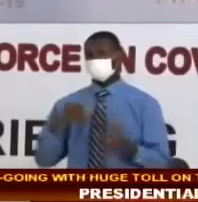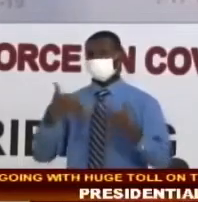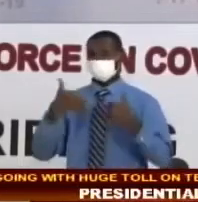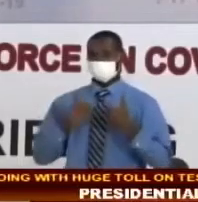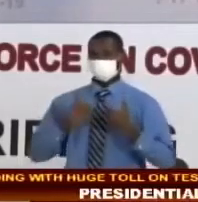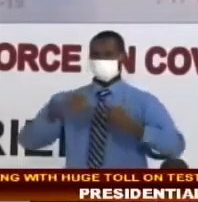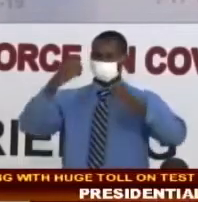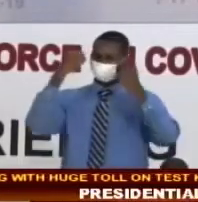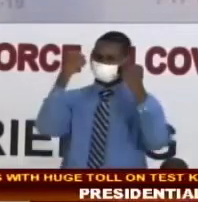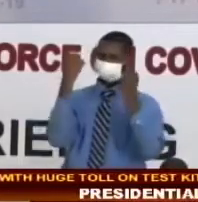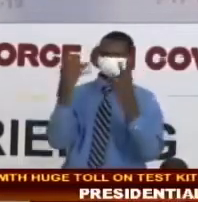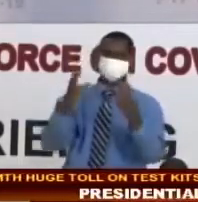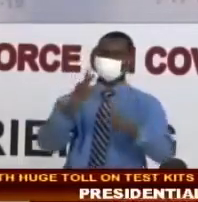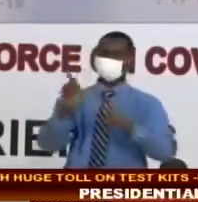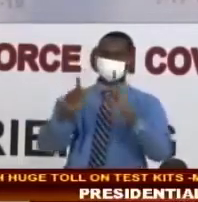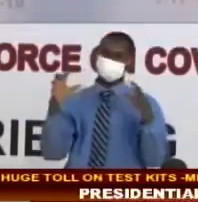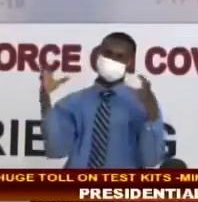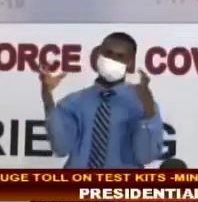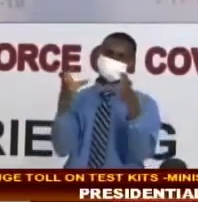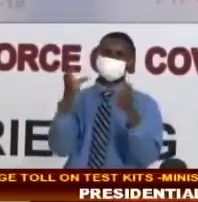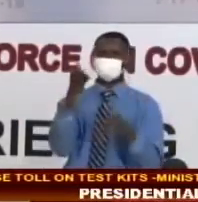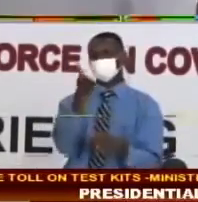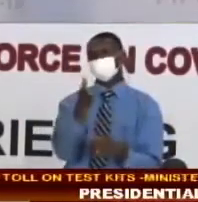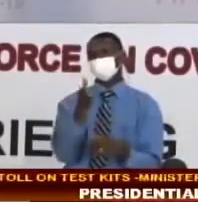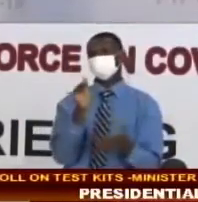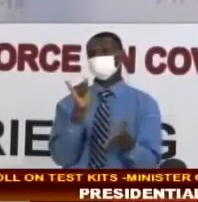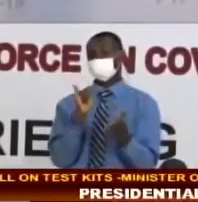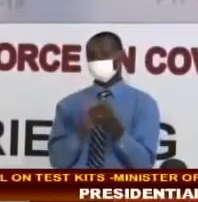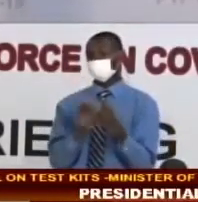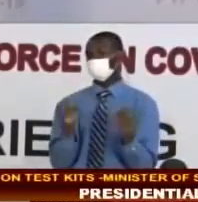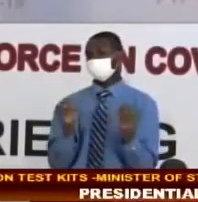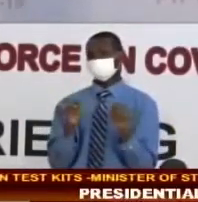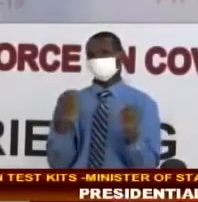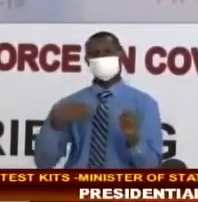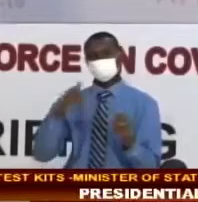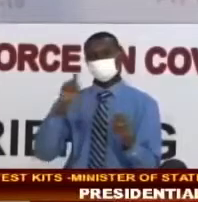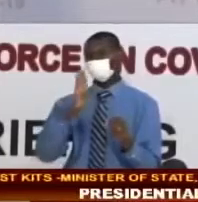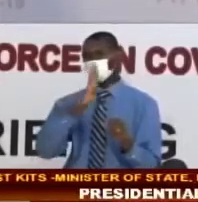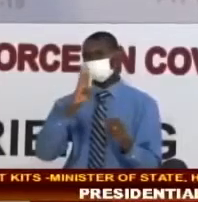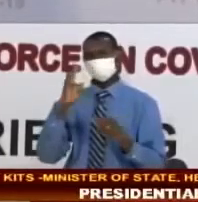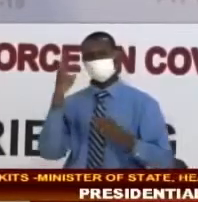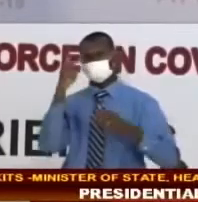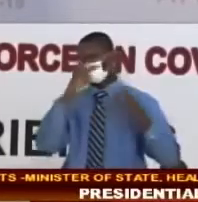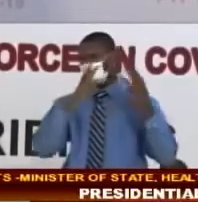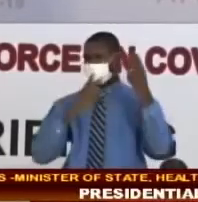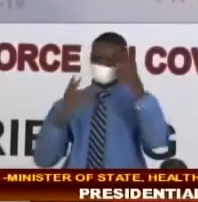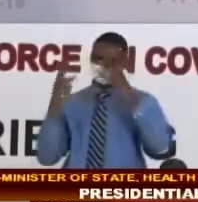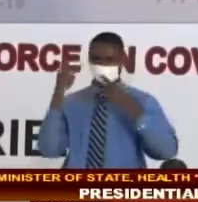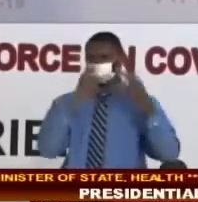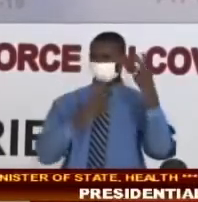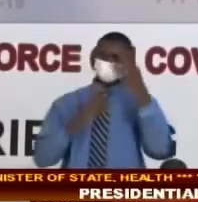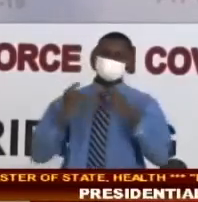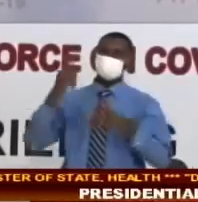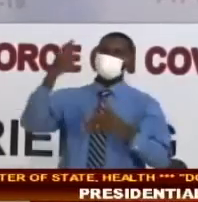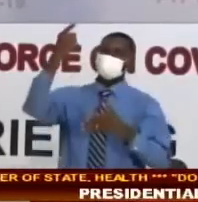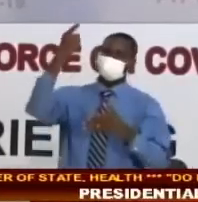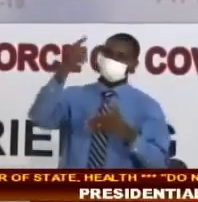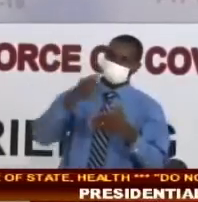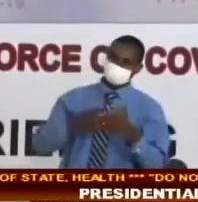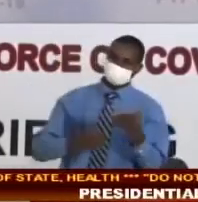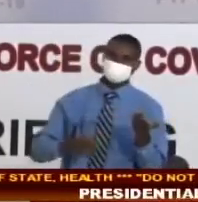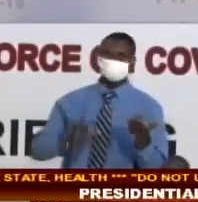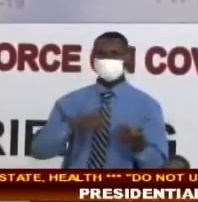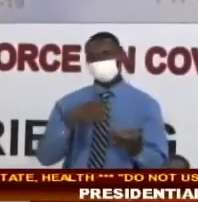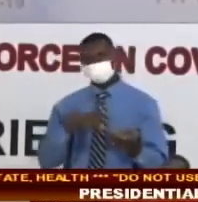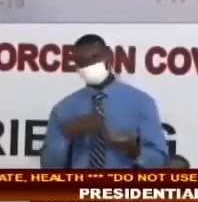population, and naturally we will be worried what Kano or what